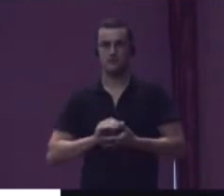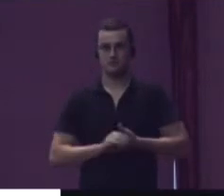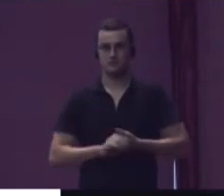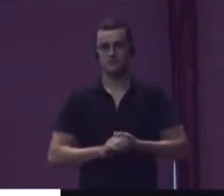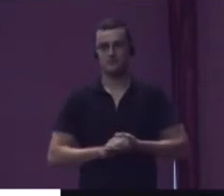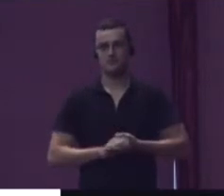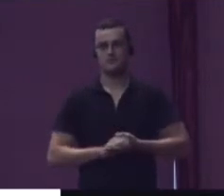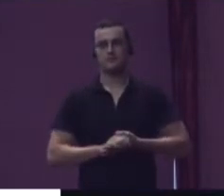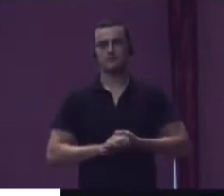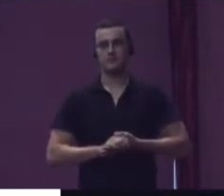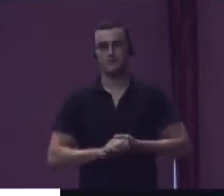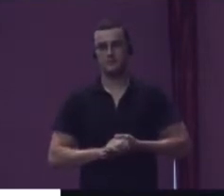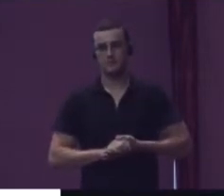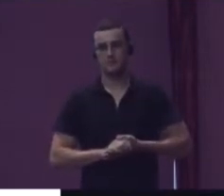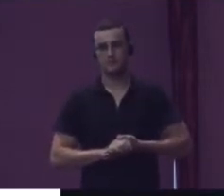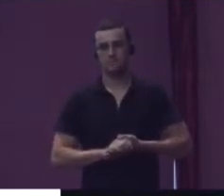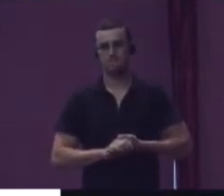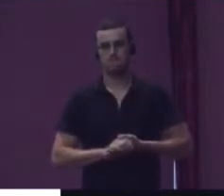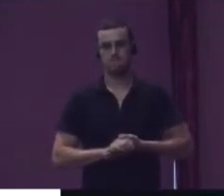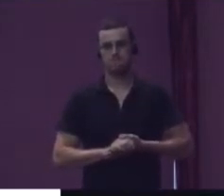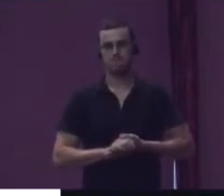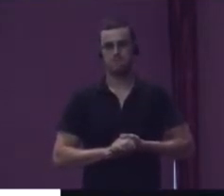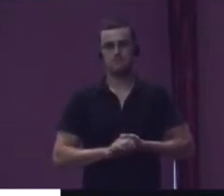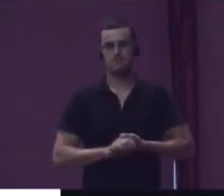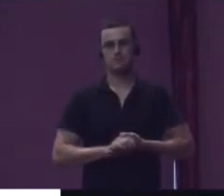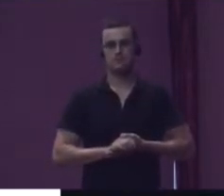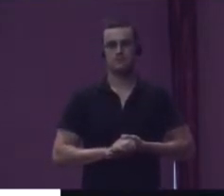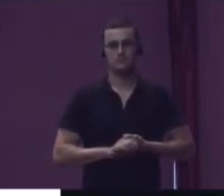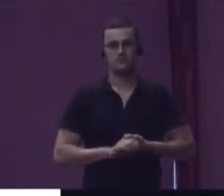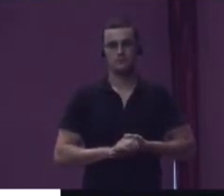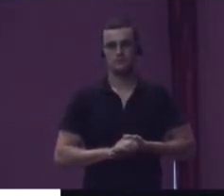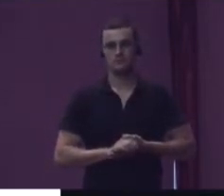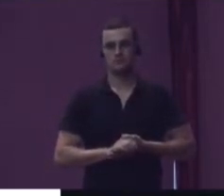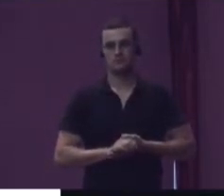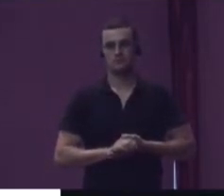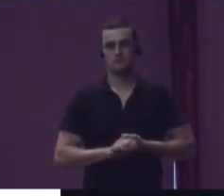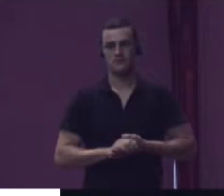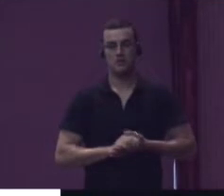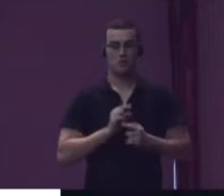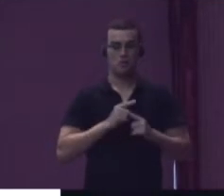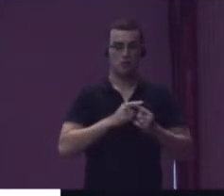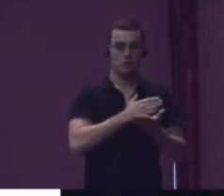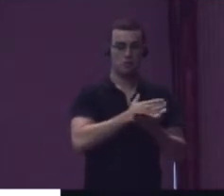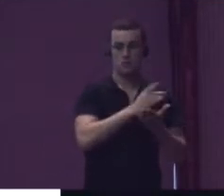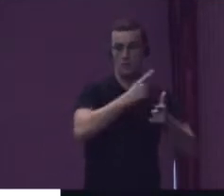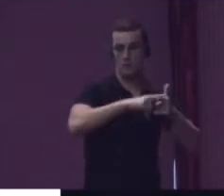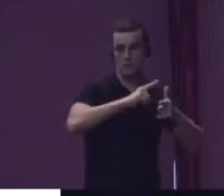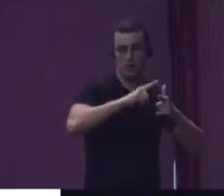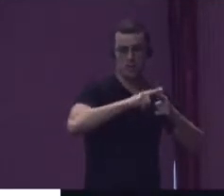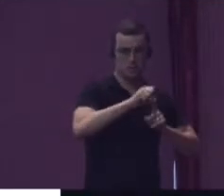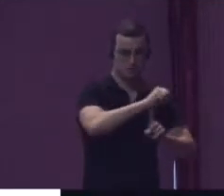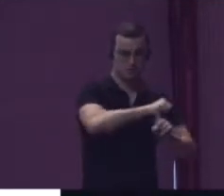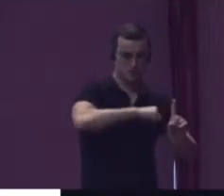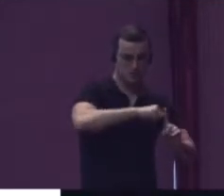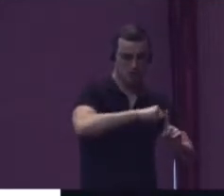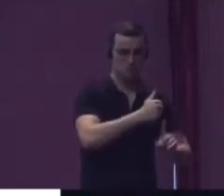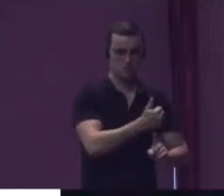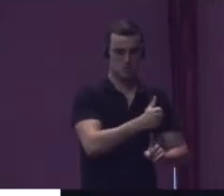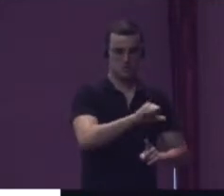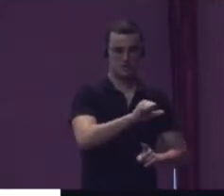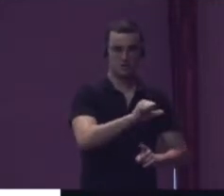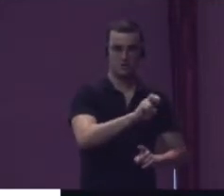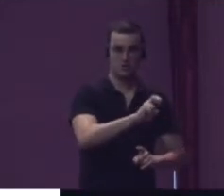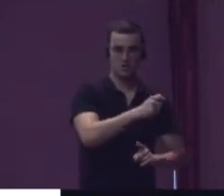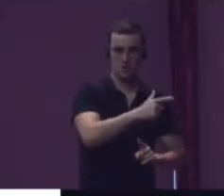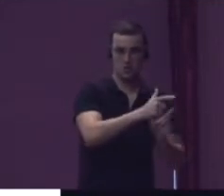1952. But during the 80s was a very bad period, particularly for the